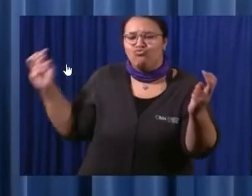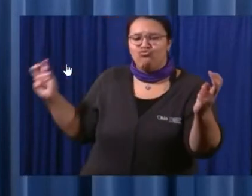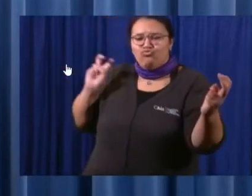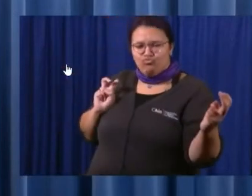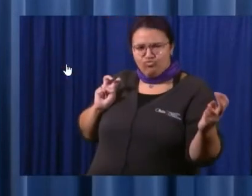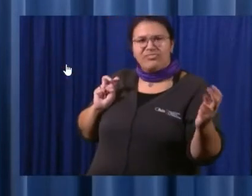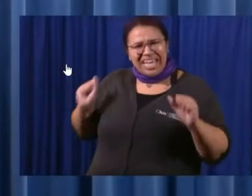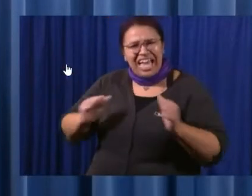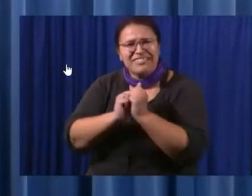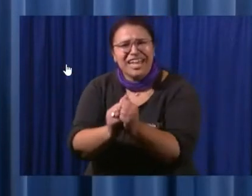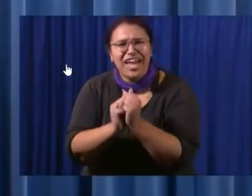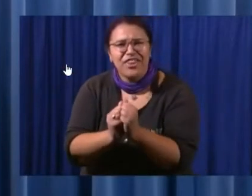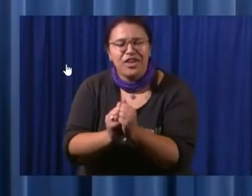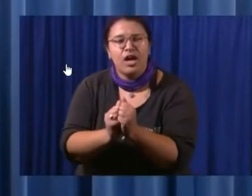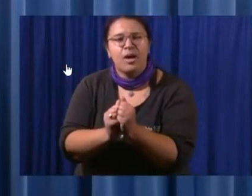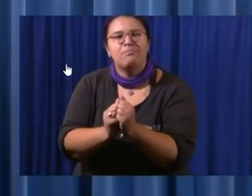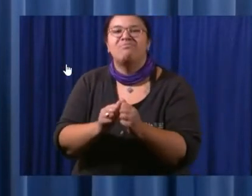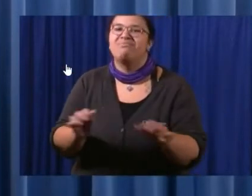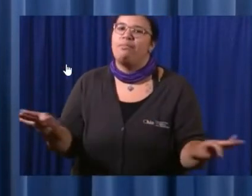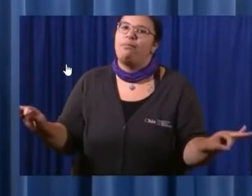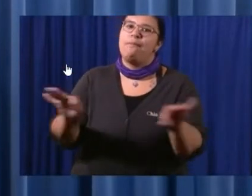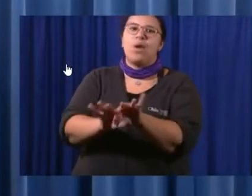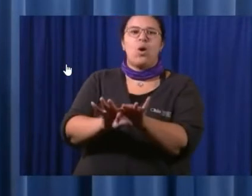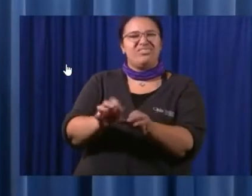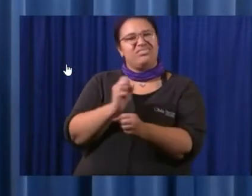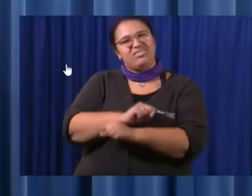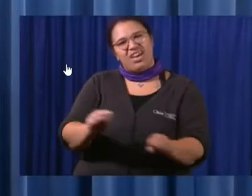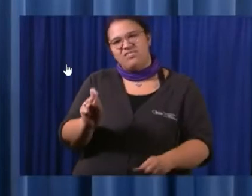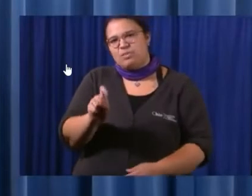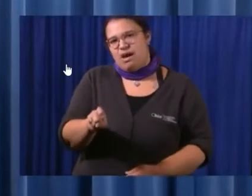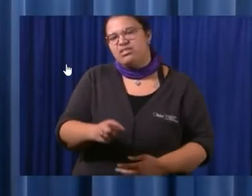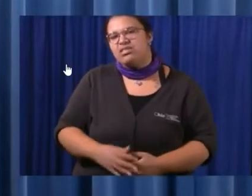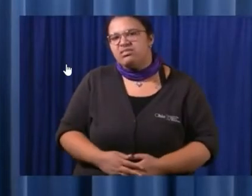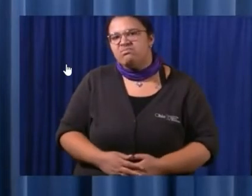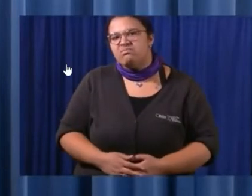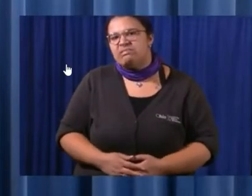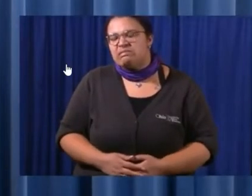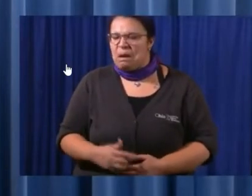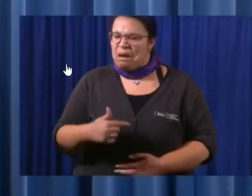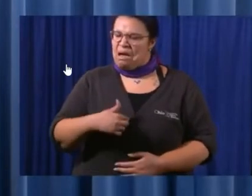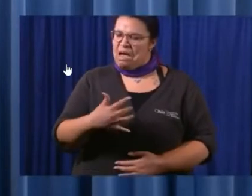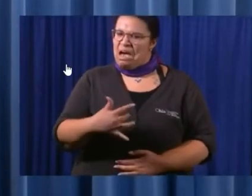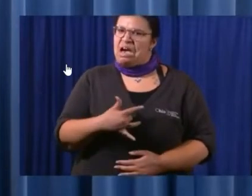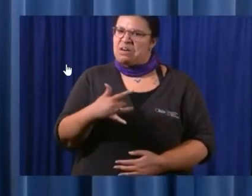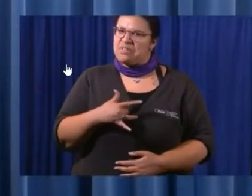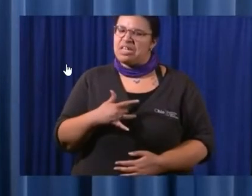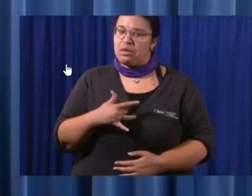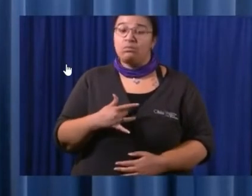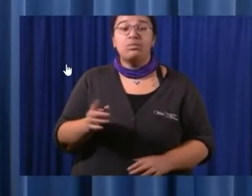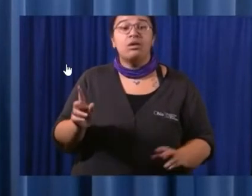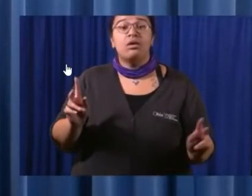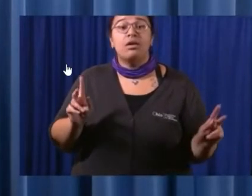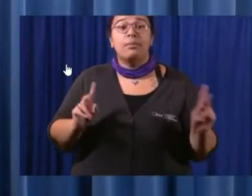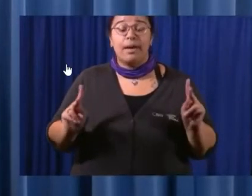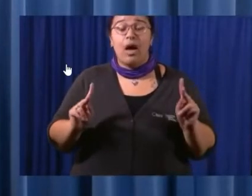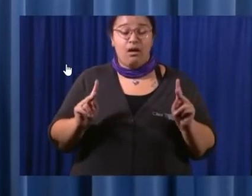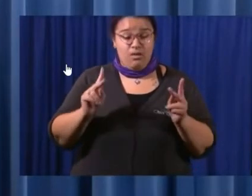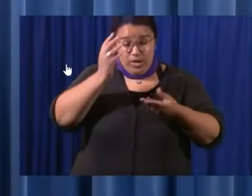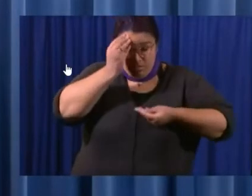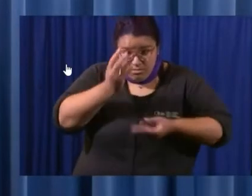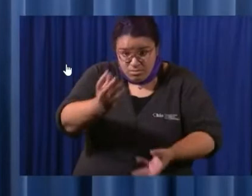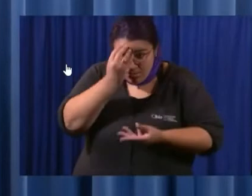the more information they get, the more appropriate action that they can take. I mean, everybody should social distance no matter where they are in the